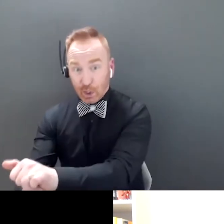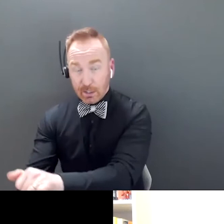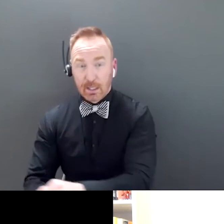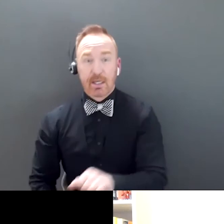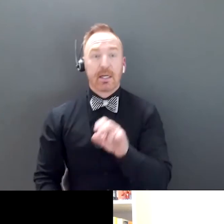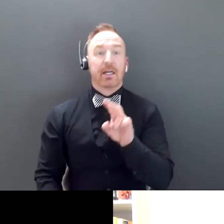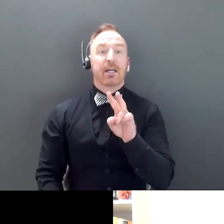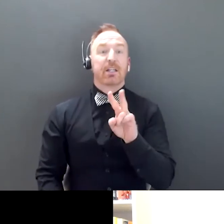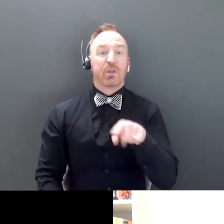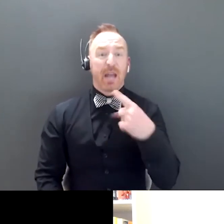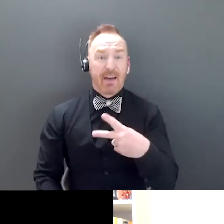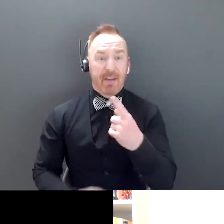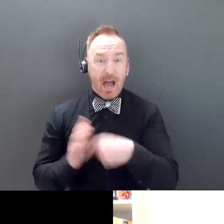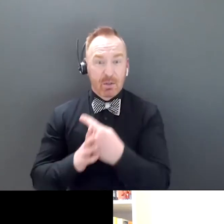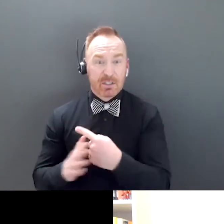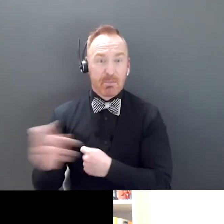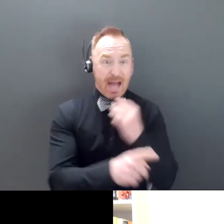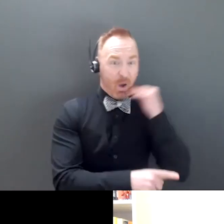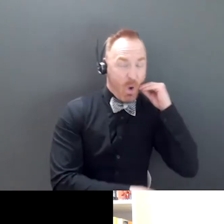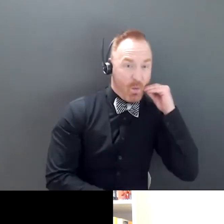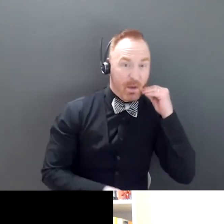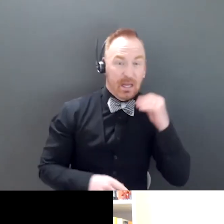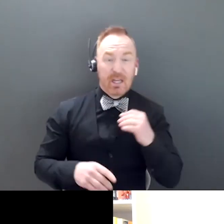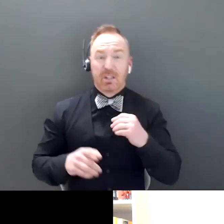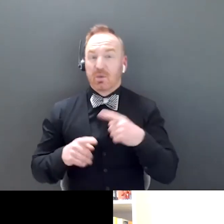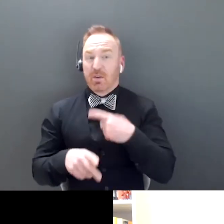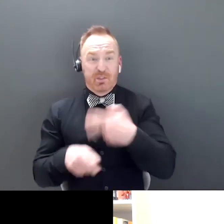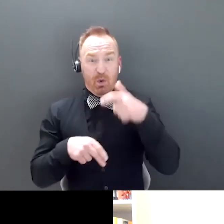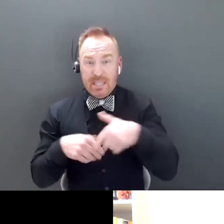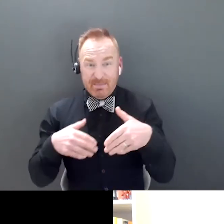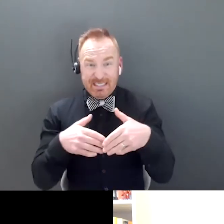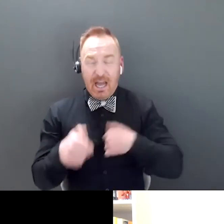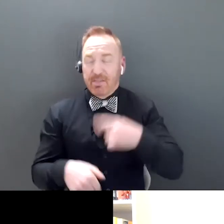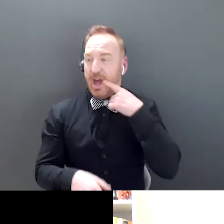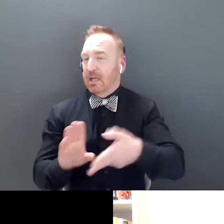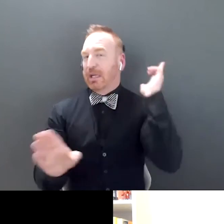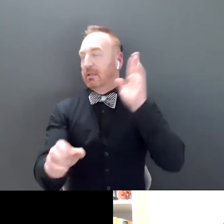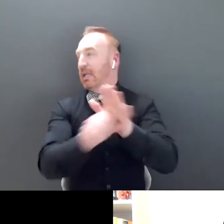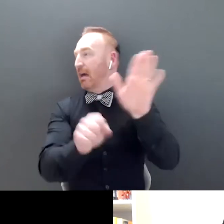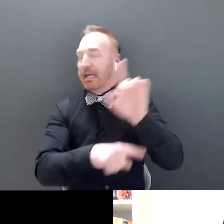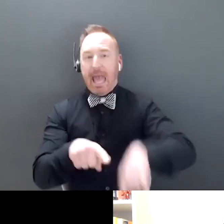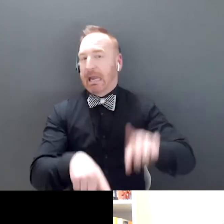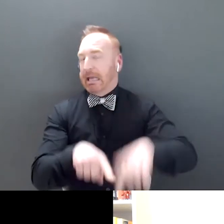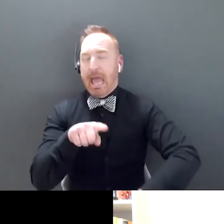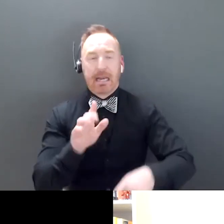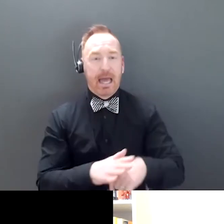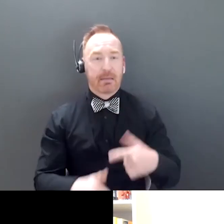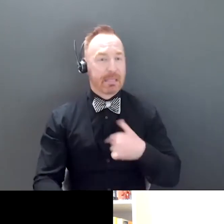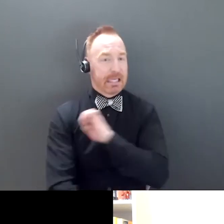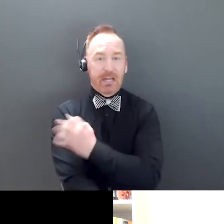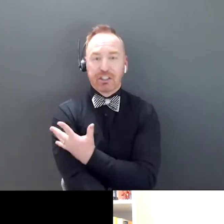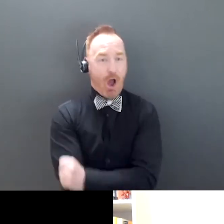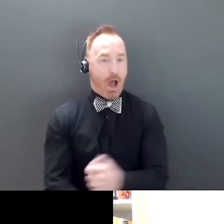I was ready to quit. I was like, that's it. I cannot work. I can't do this. Because I was exhausted. I was leaving to